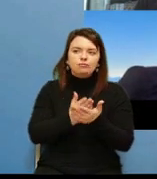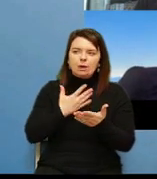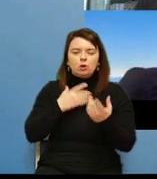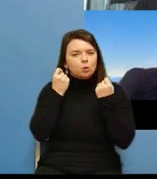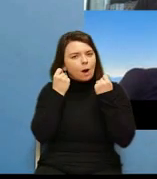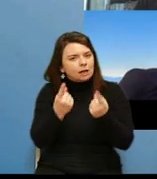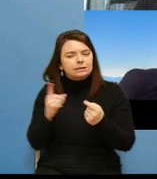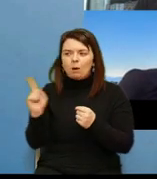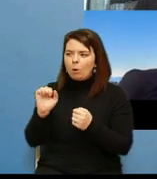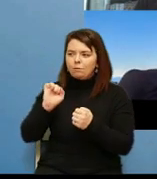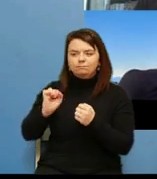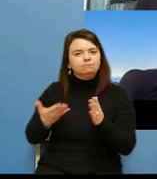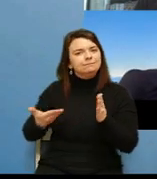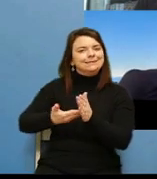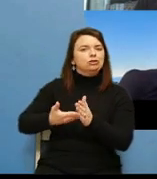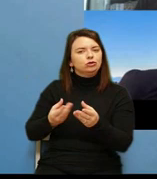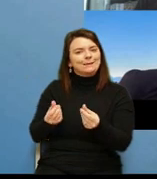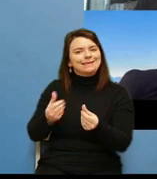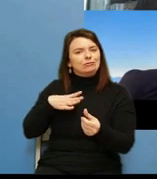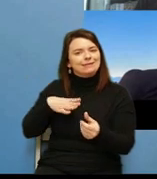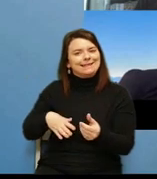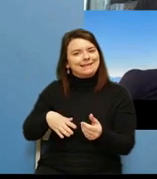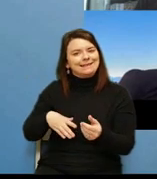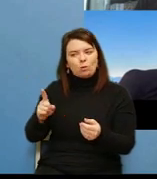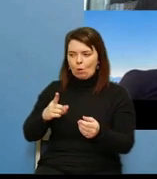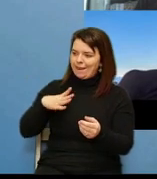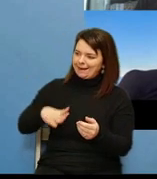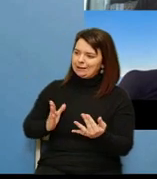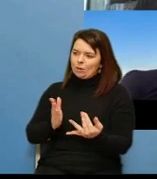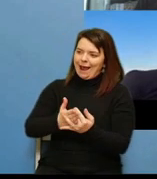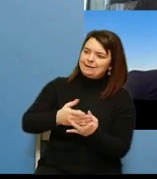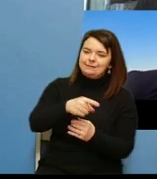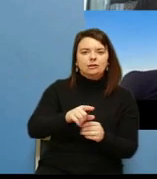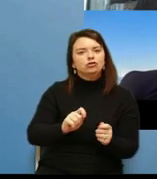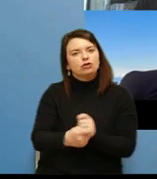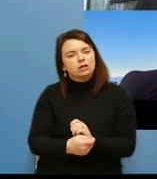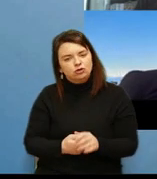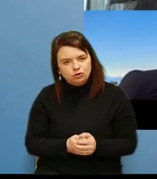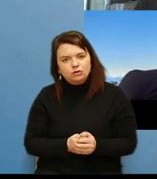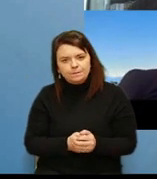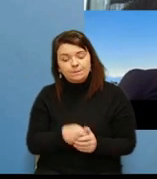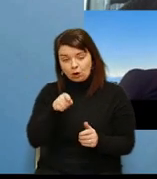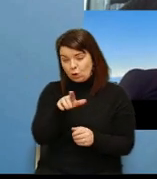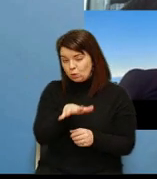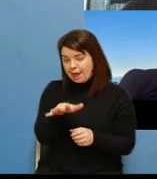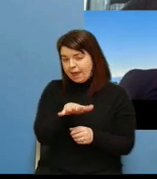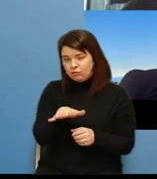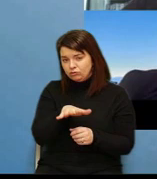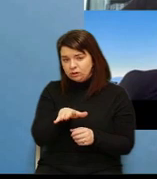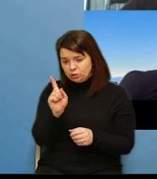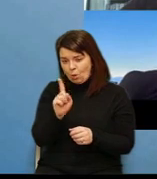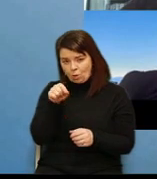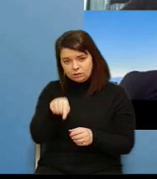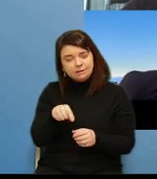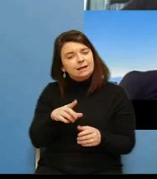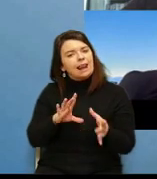affect patients, and to kind of really understand the additional materials that they may need and support they may need in order to be able to access these changes.